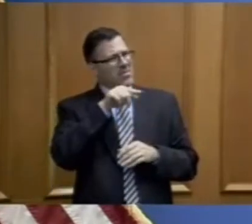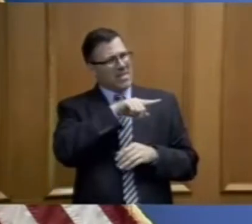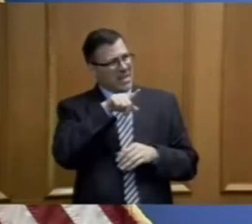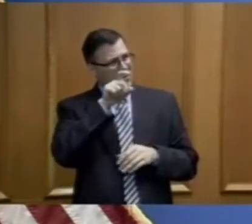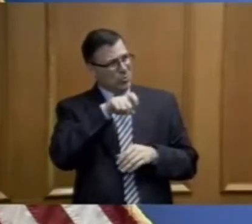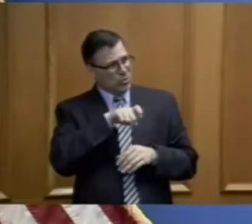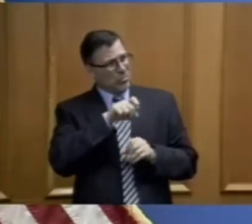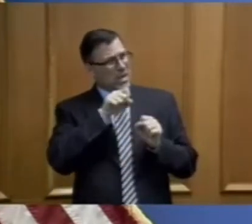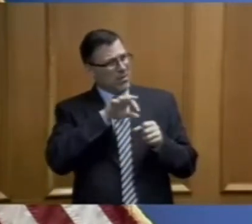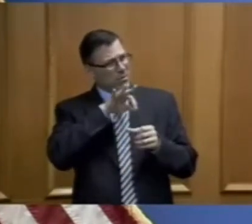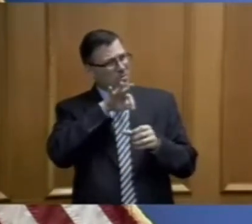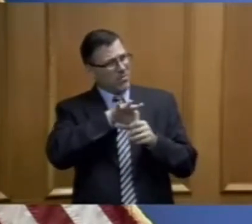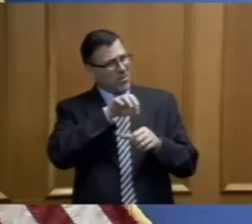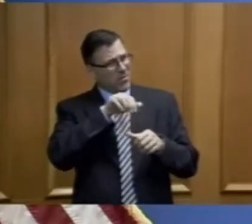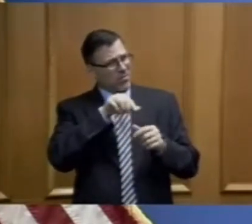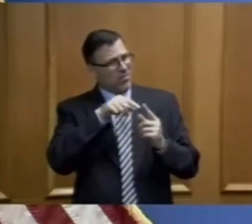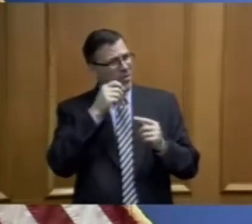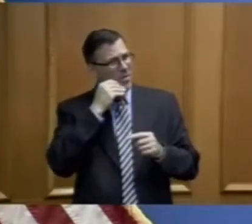the